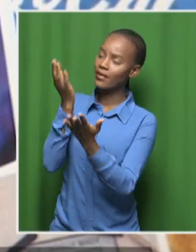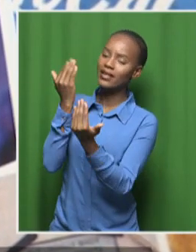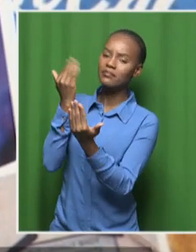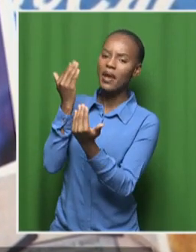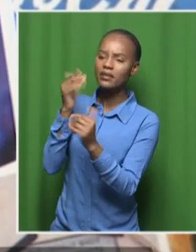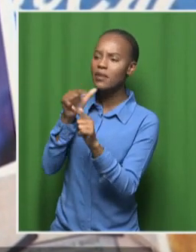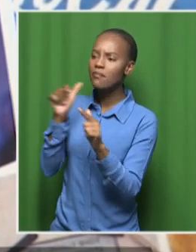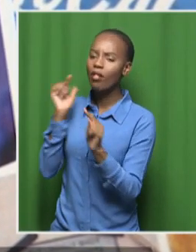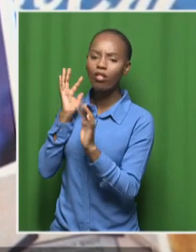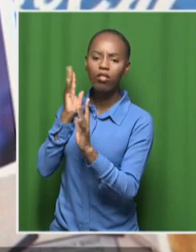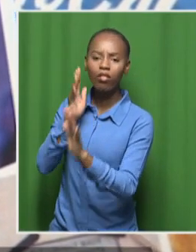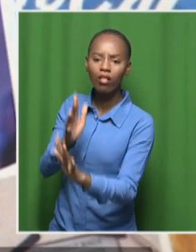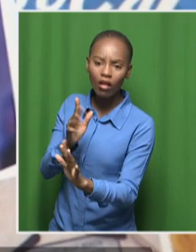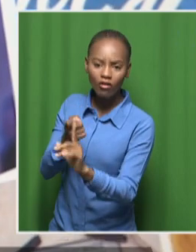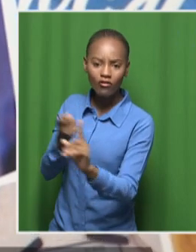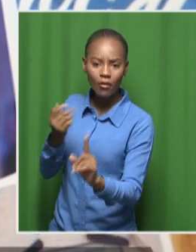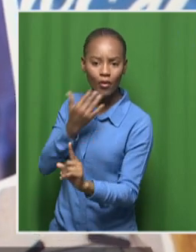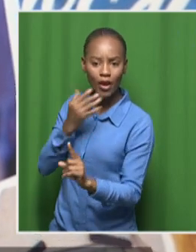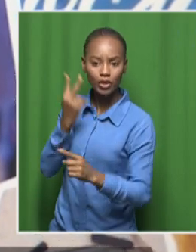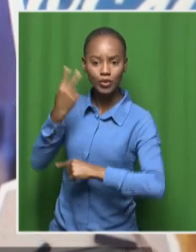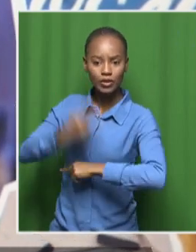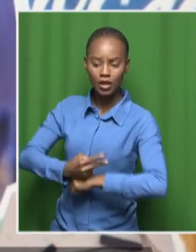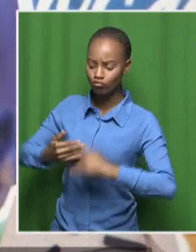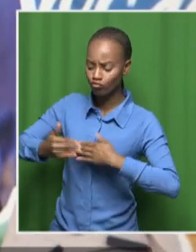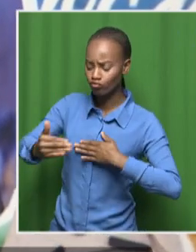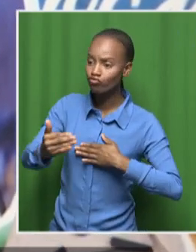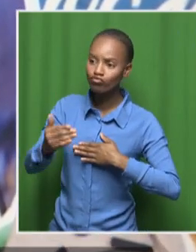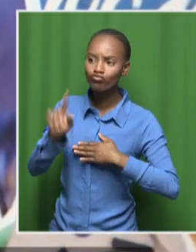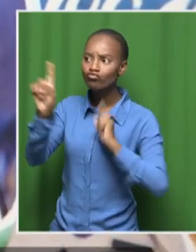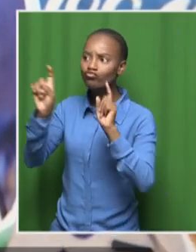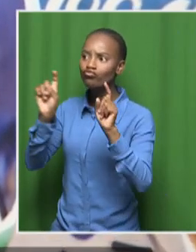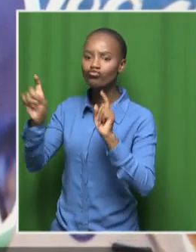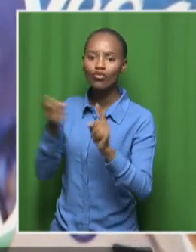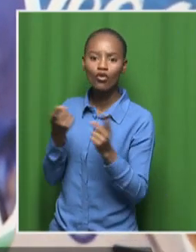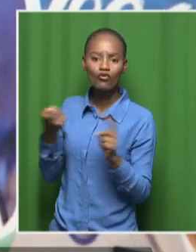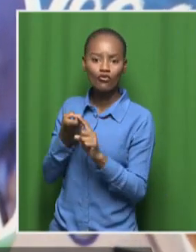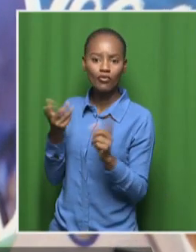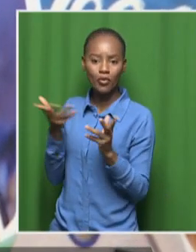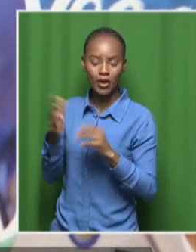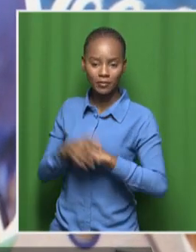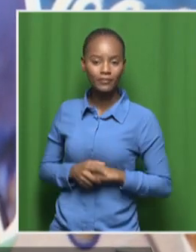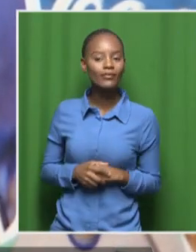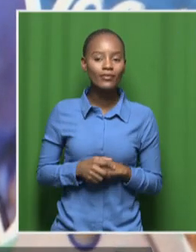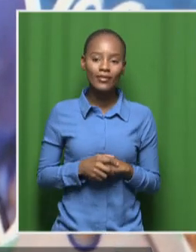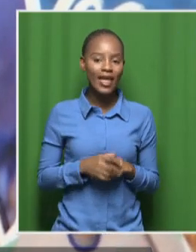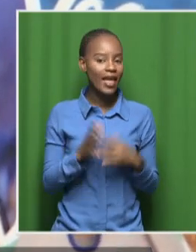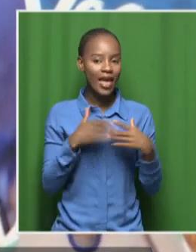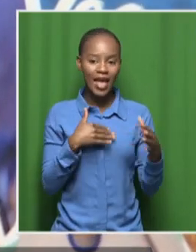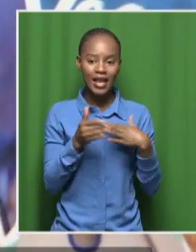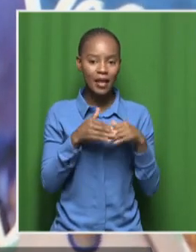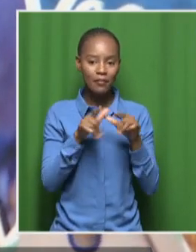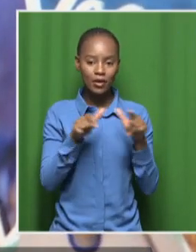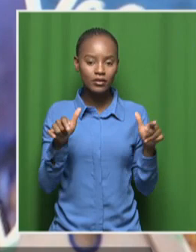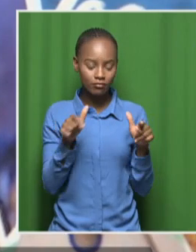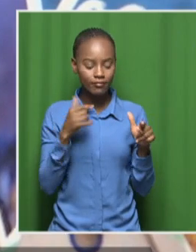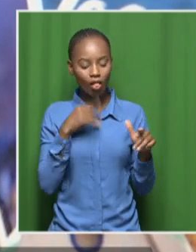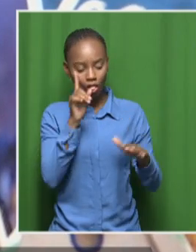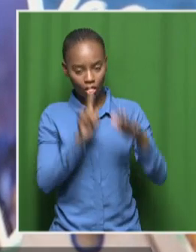attendance numbers over the next 2 days? So it's still open to everybody. It's free to attend. You go to our